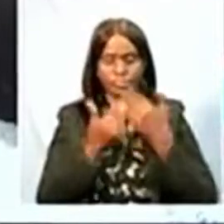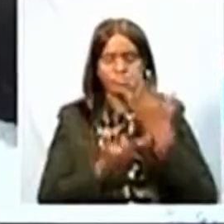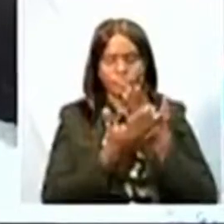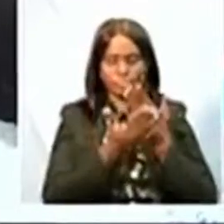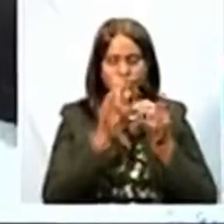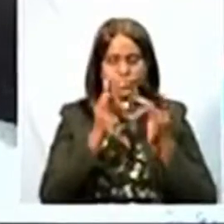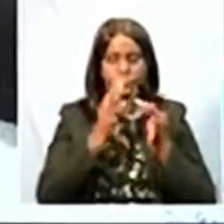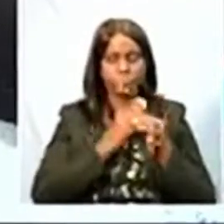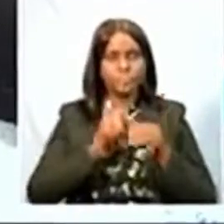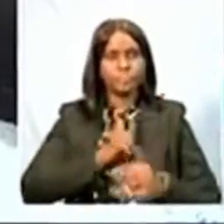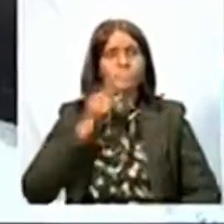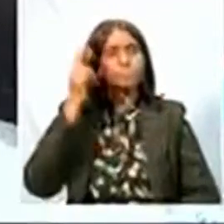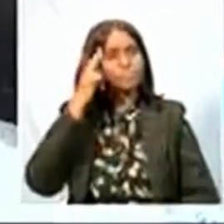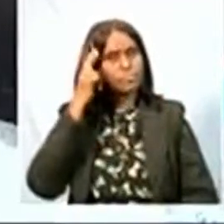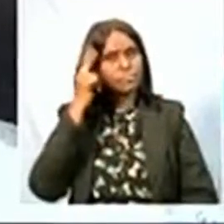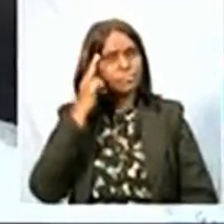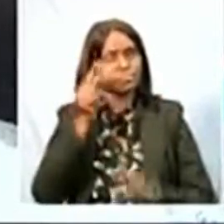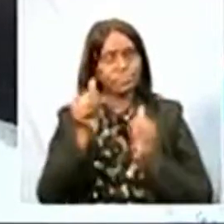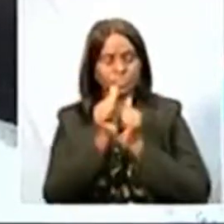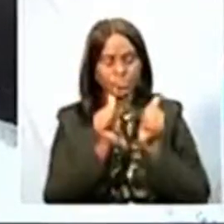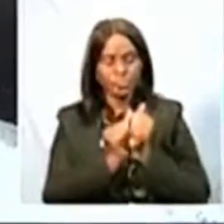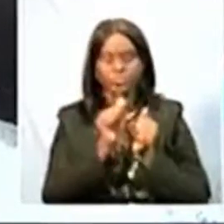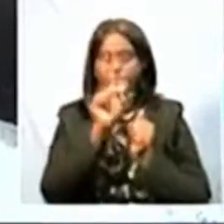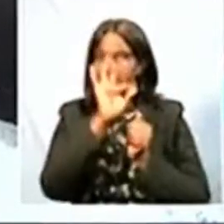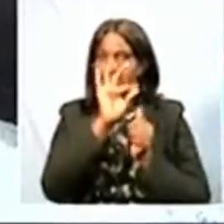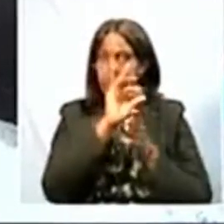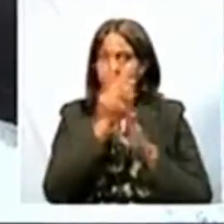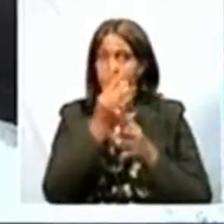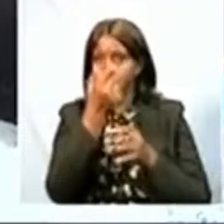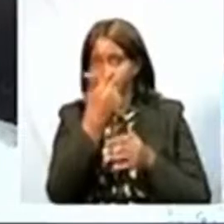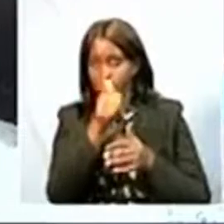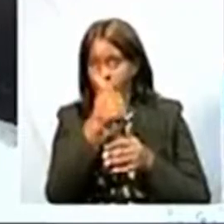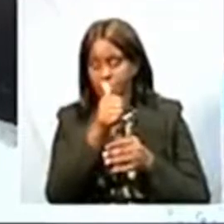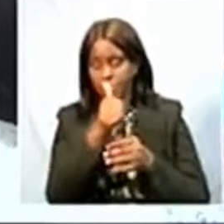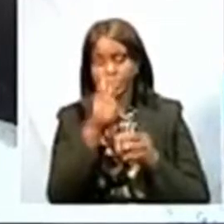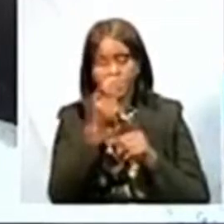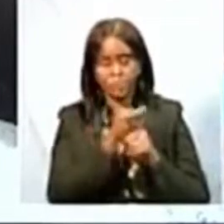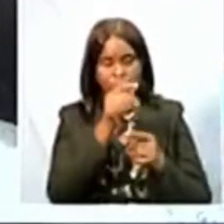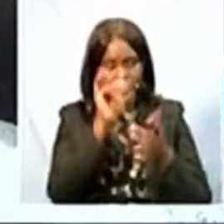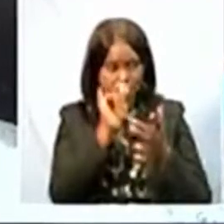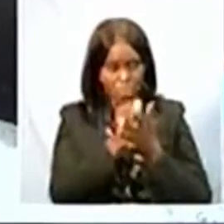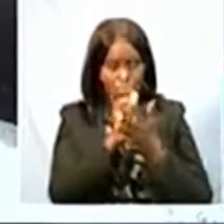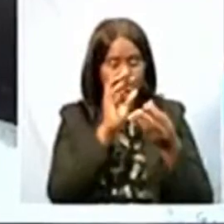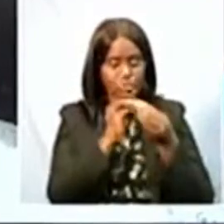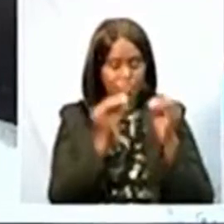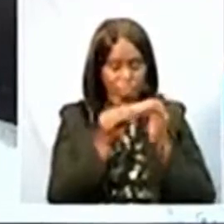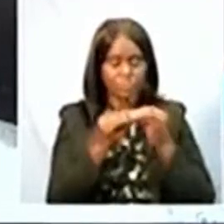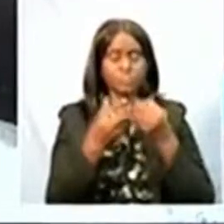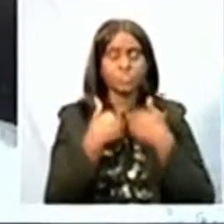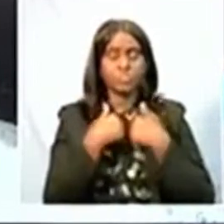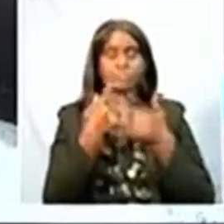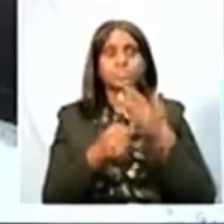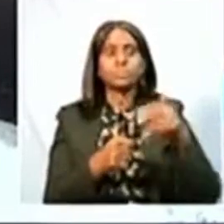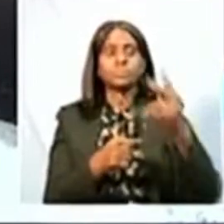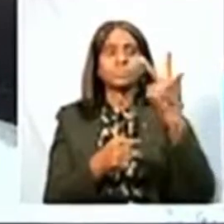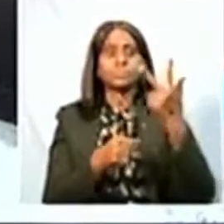if my memory serves right, they're about, is it 9 or 10? From that number, there are 3 that are above the